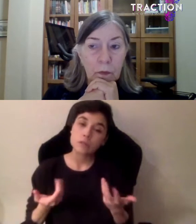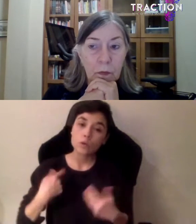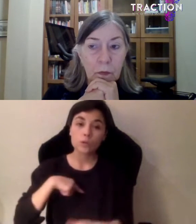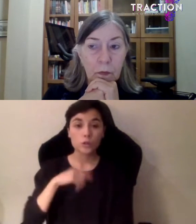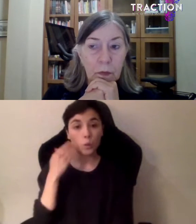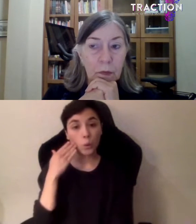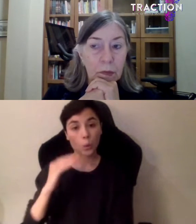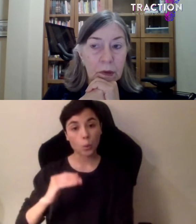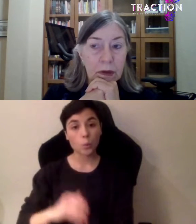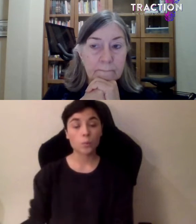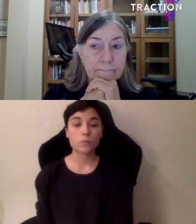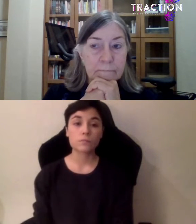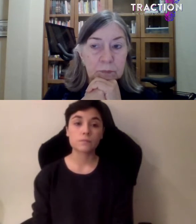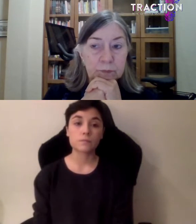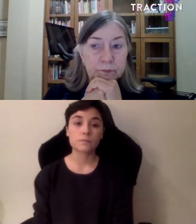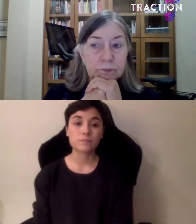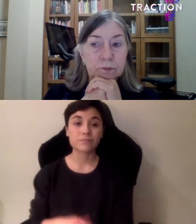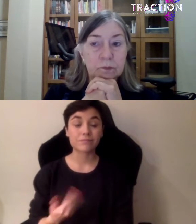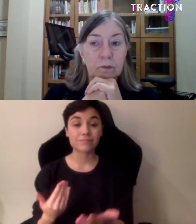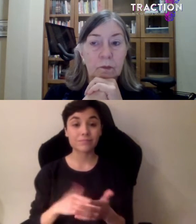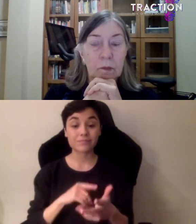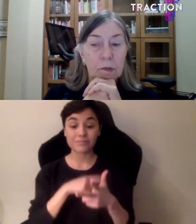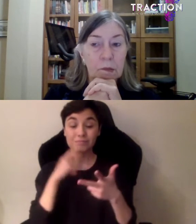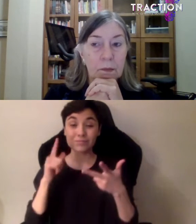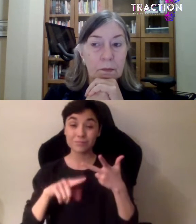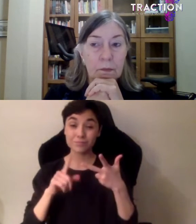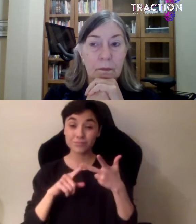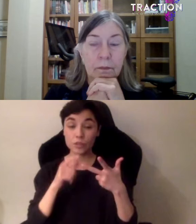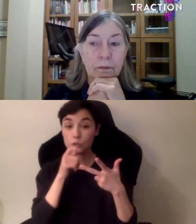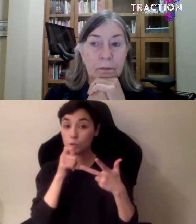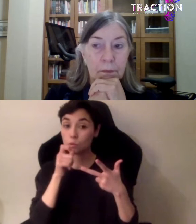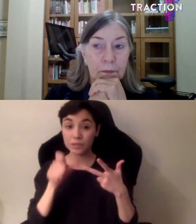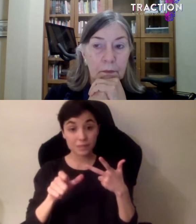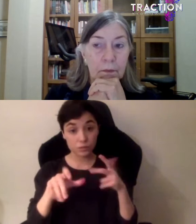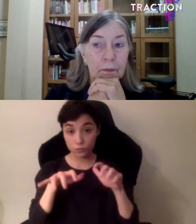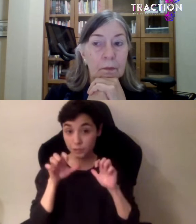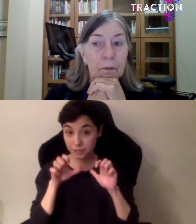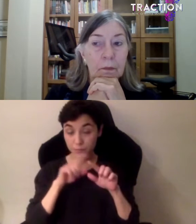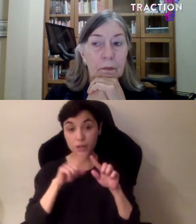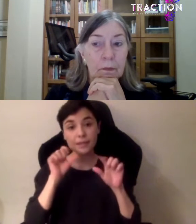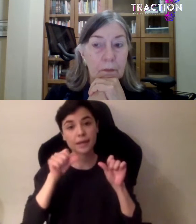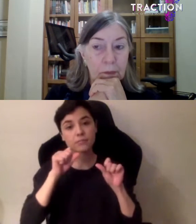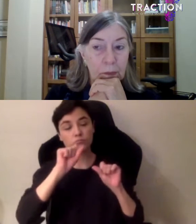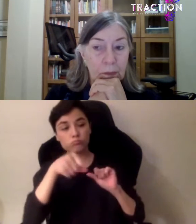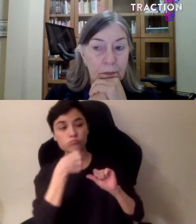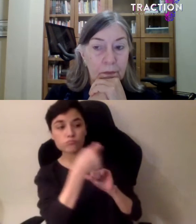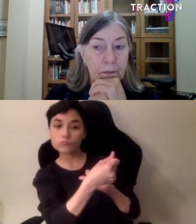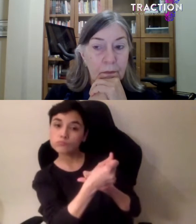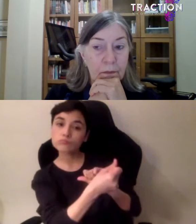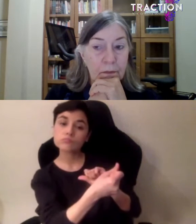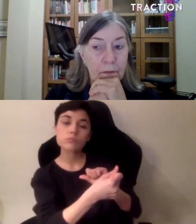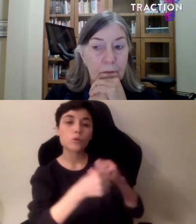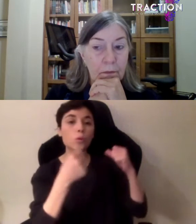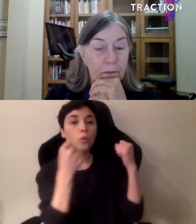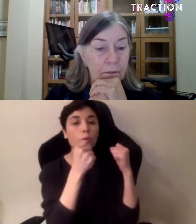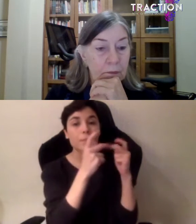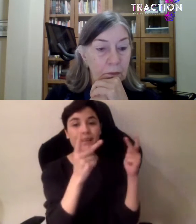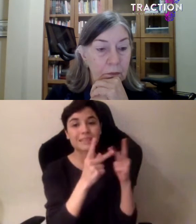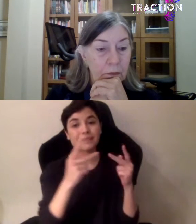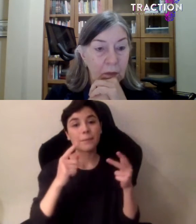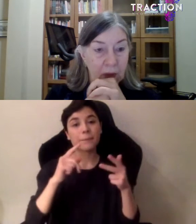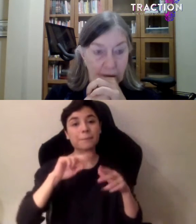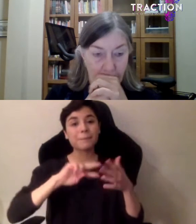is, again, that can be refrigerated. It does not need to be frozen. It can hit those more rural areas much